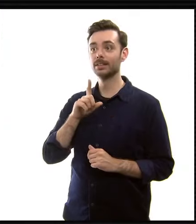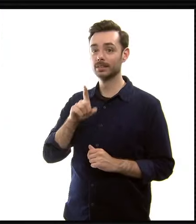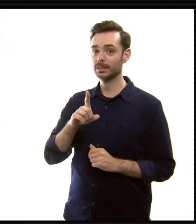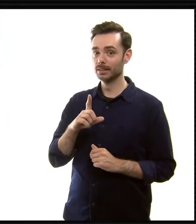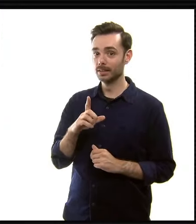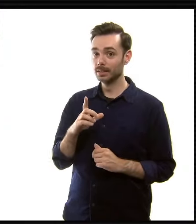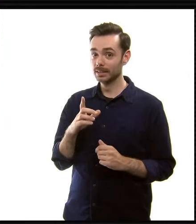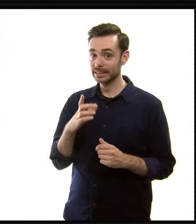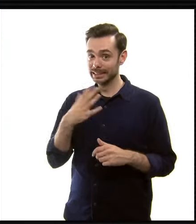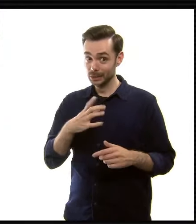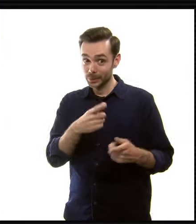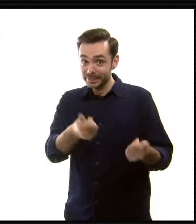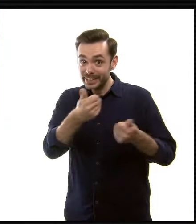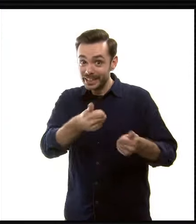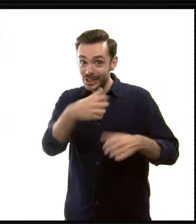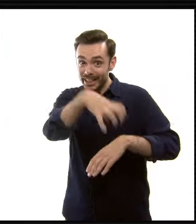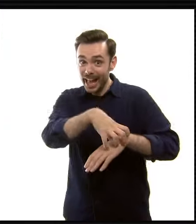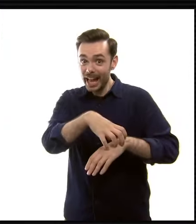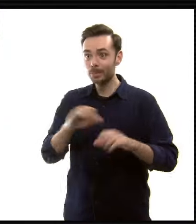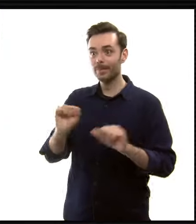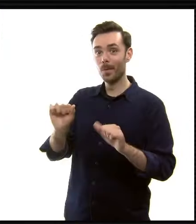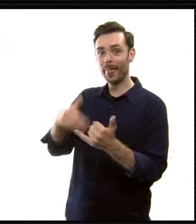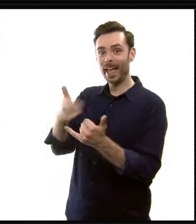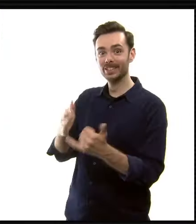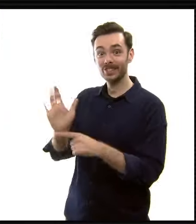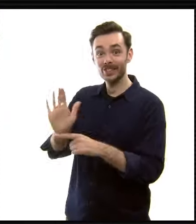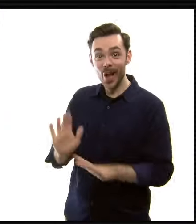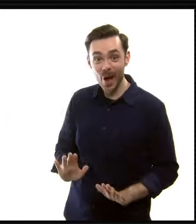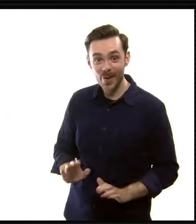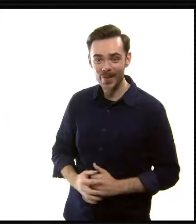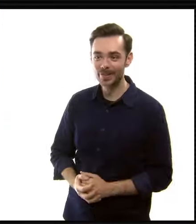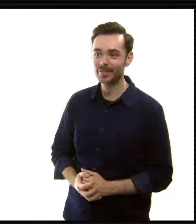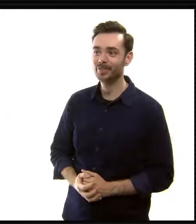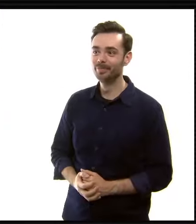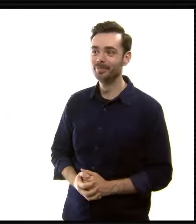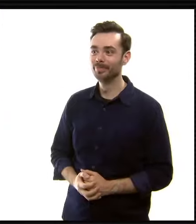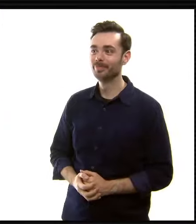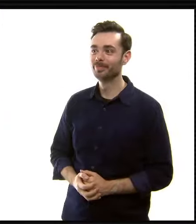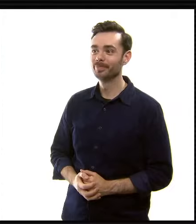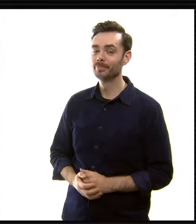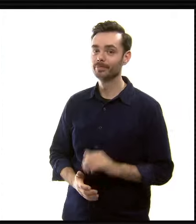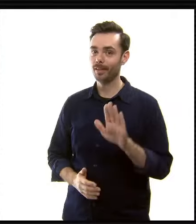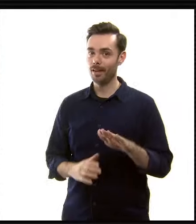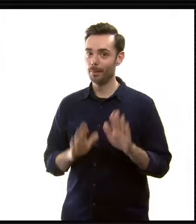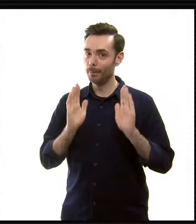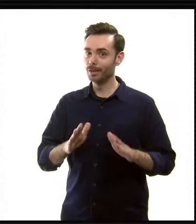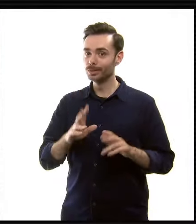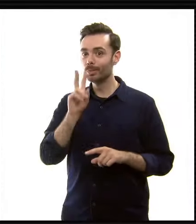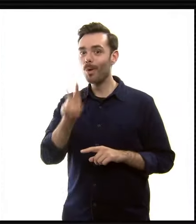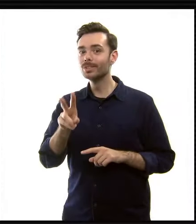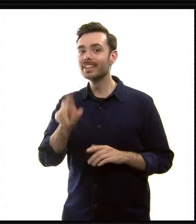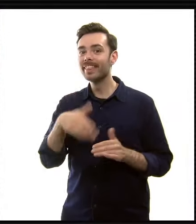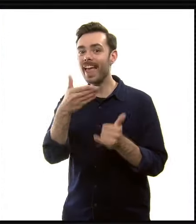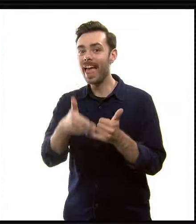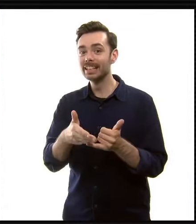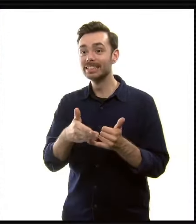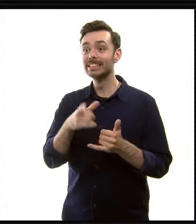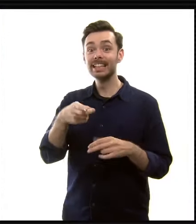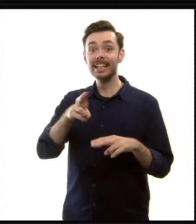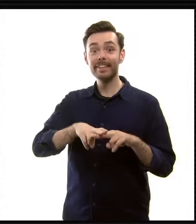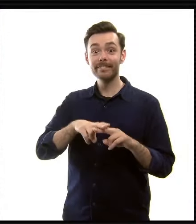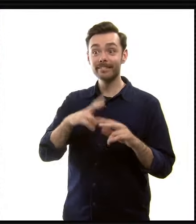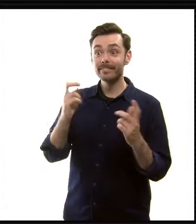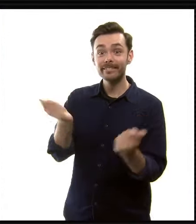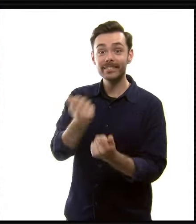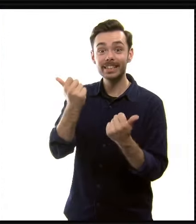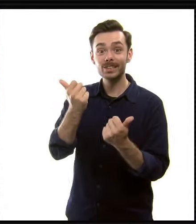cake. So, chop chop. Yeah, so you make sure to check back later to see if there'll be cheers or tears before time